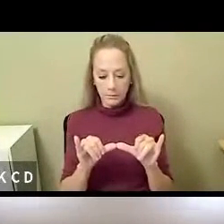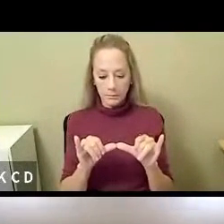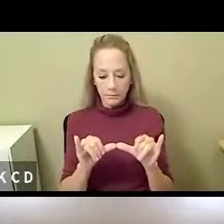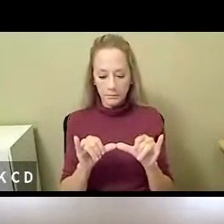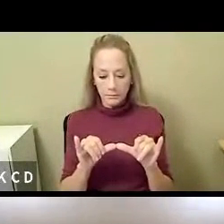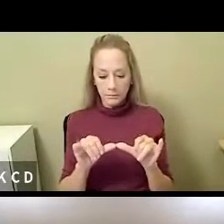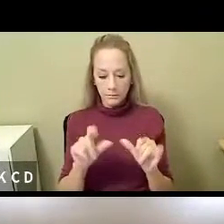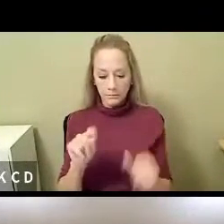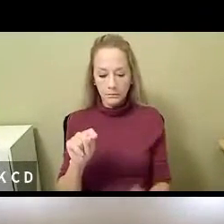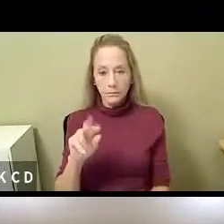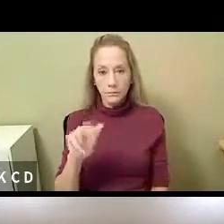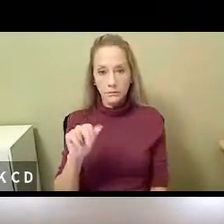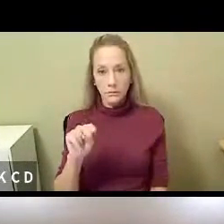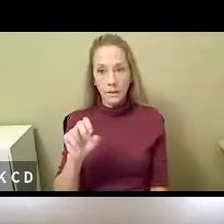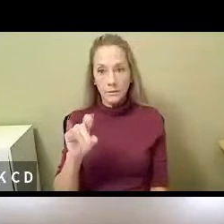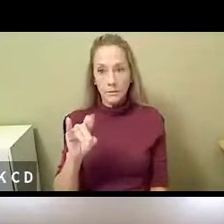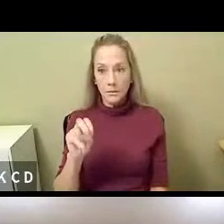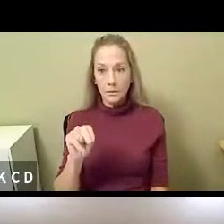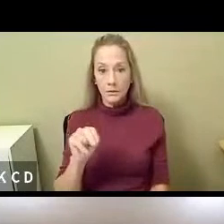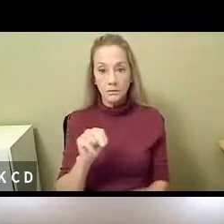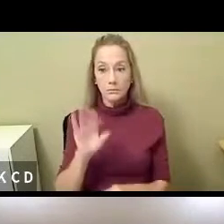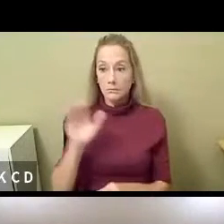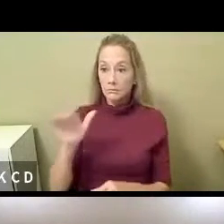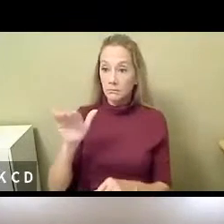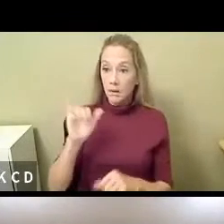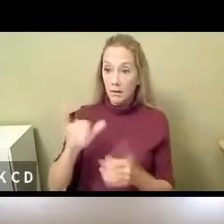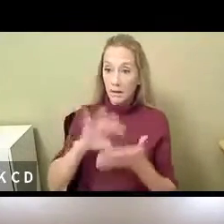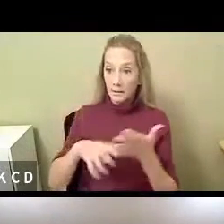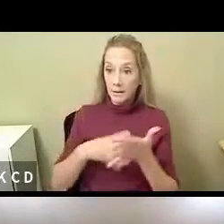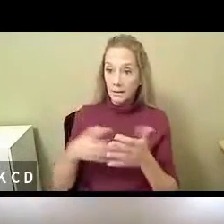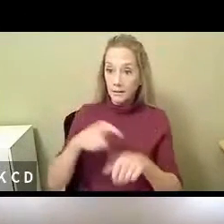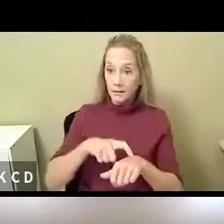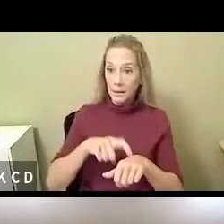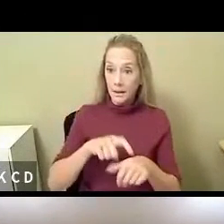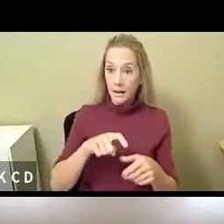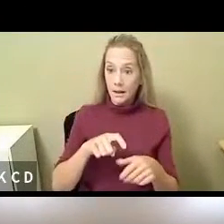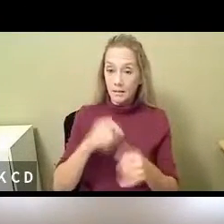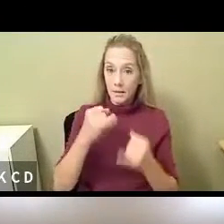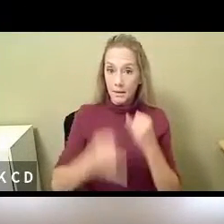Does that expire tonight also? Yes, ma'am. Yes, it does.